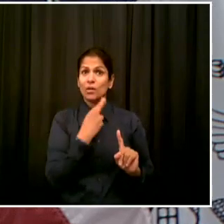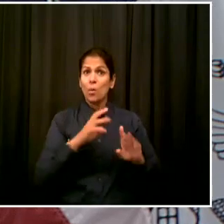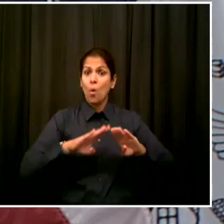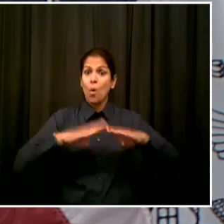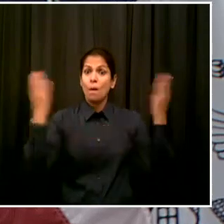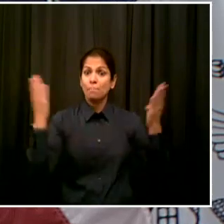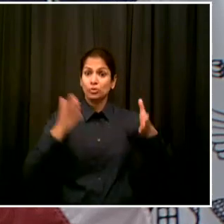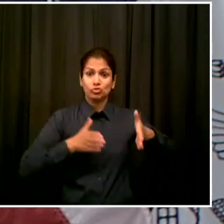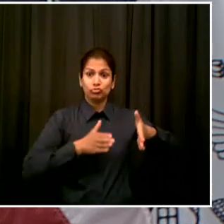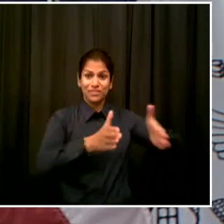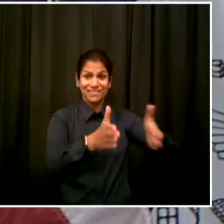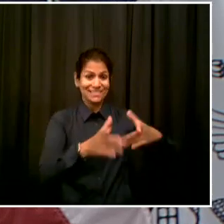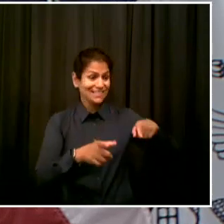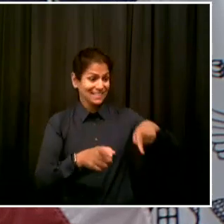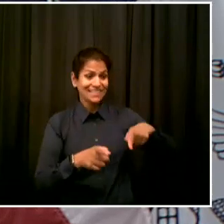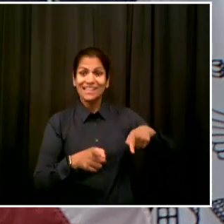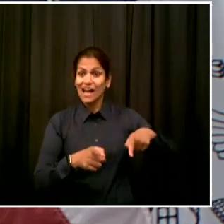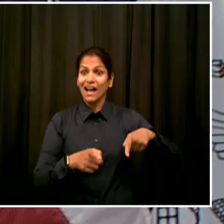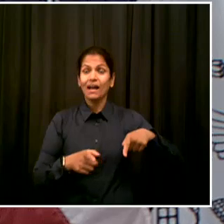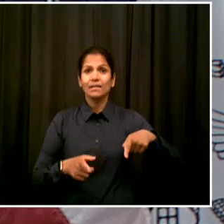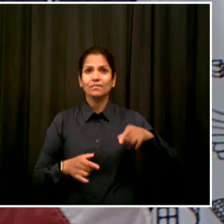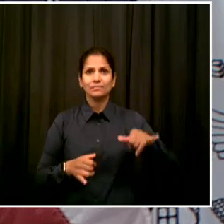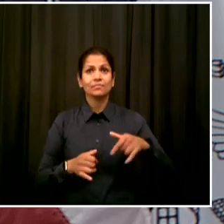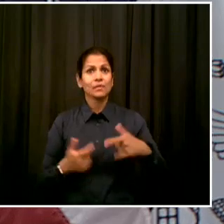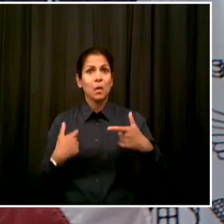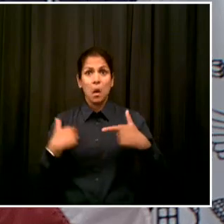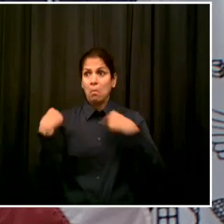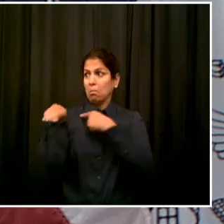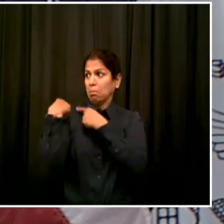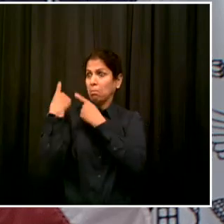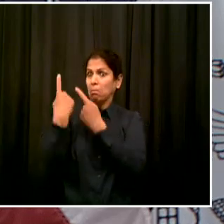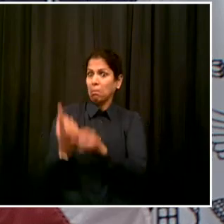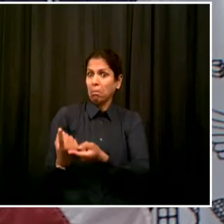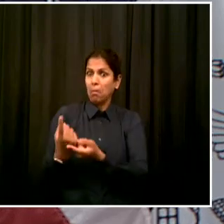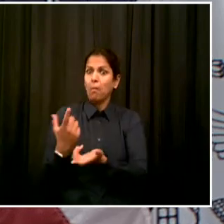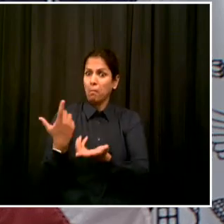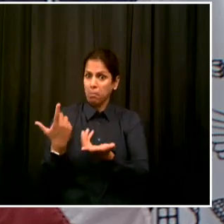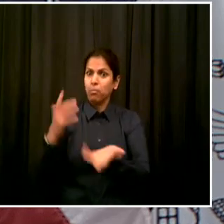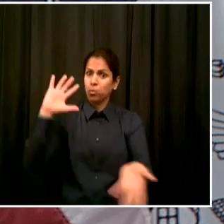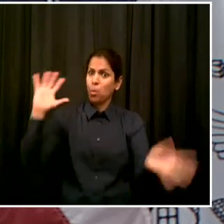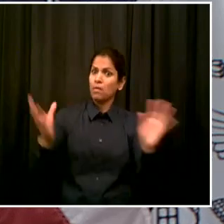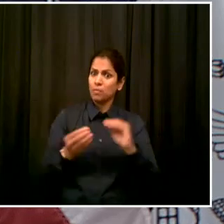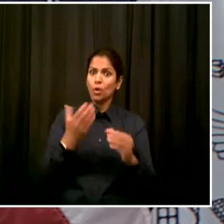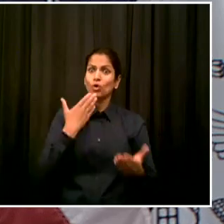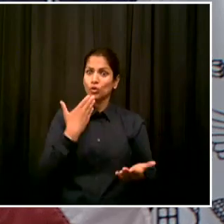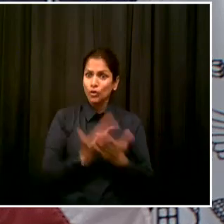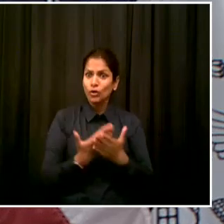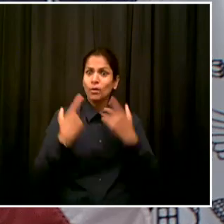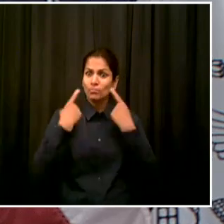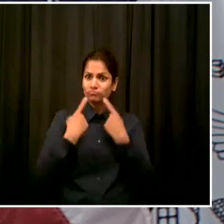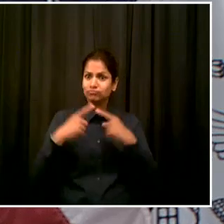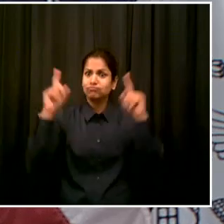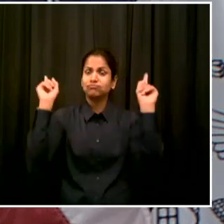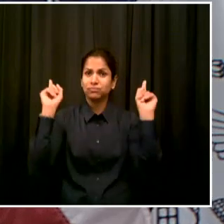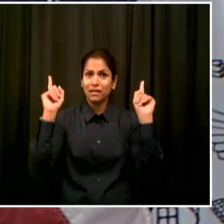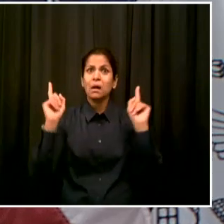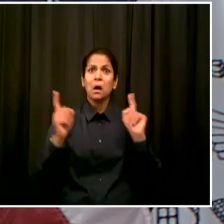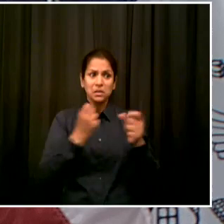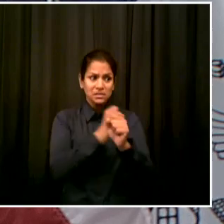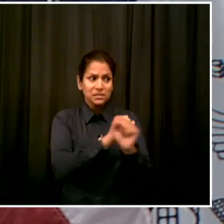success, overwhelmingly created in a way that has been safe. As we added the